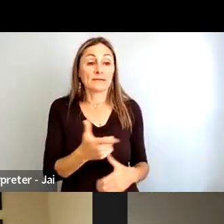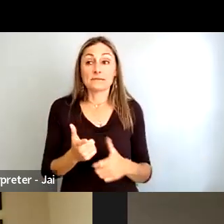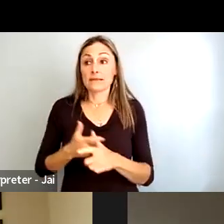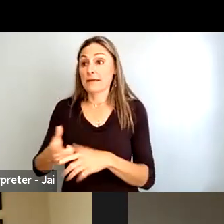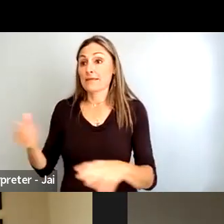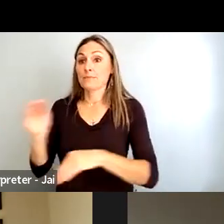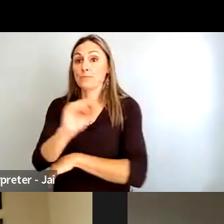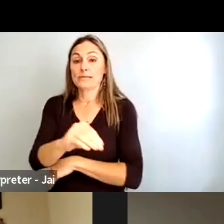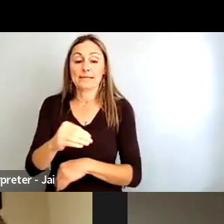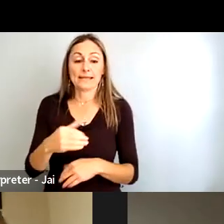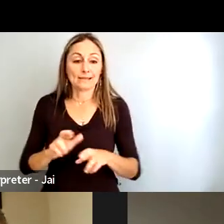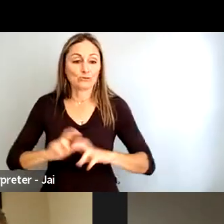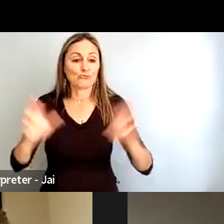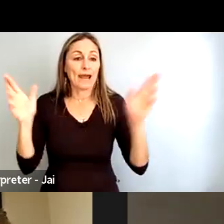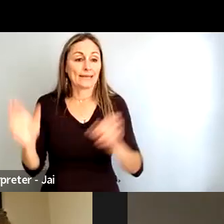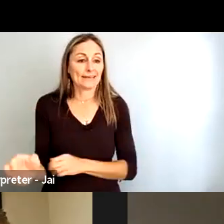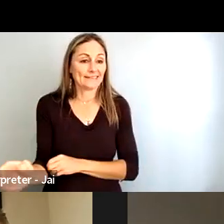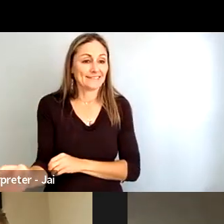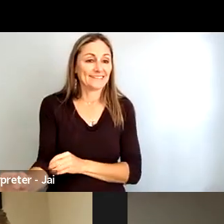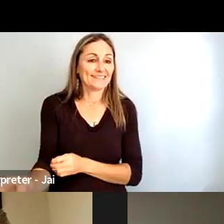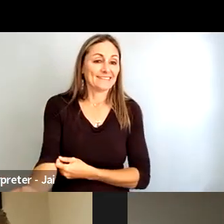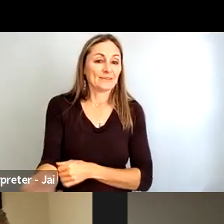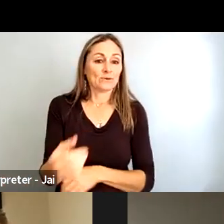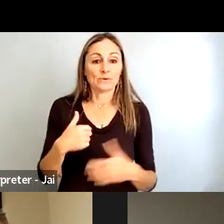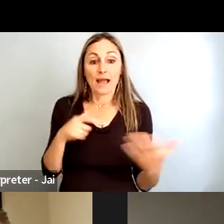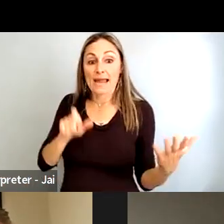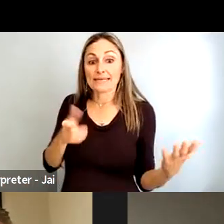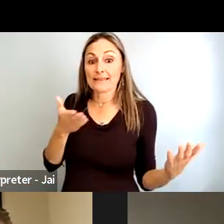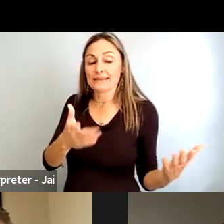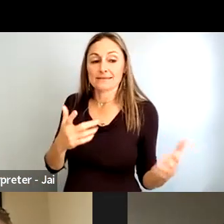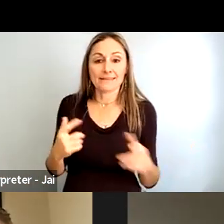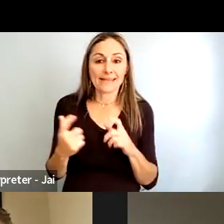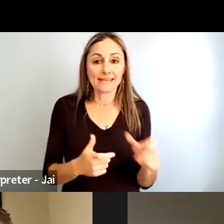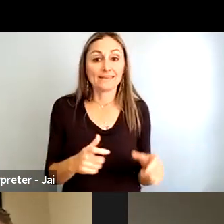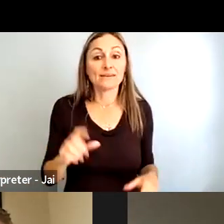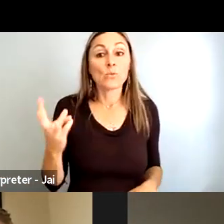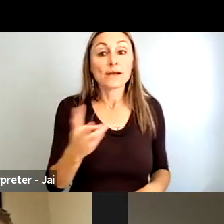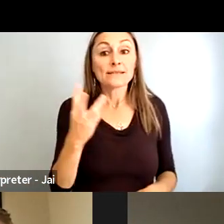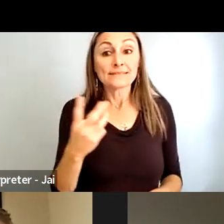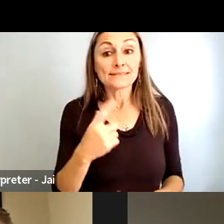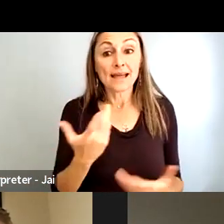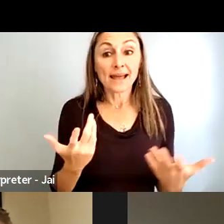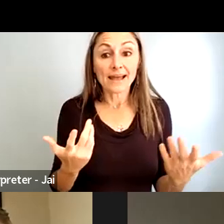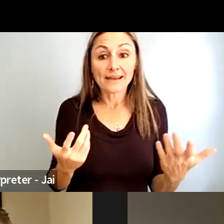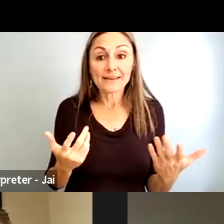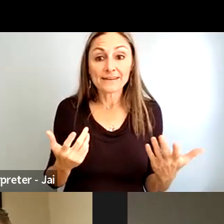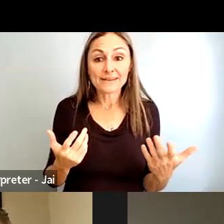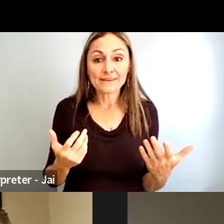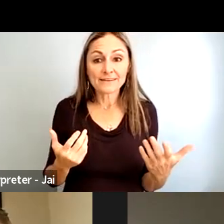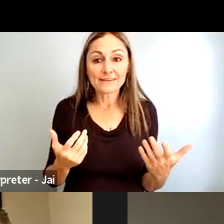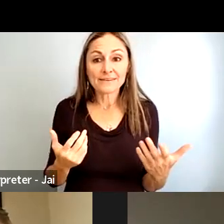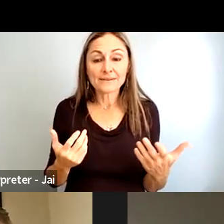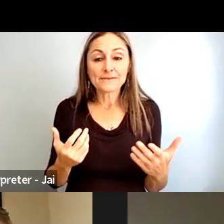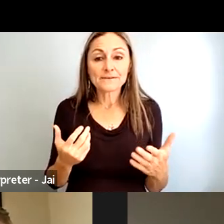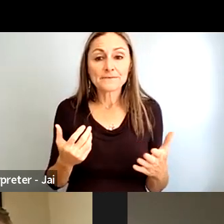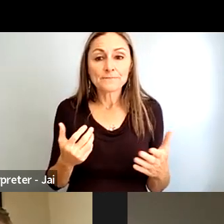there, or I want this, or I need this. Or are you talking about like a place where people could go to look at different accommodations